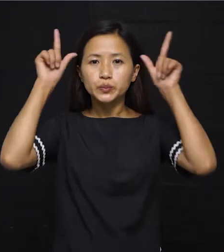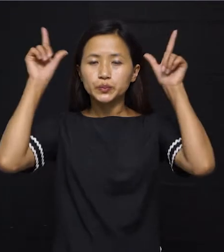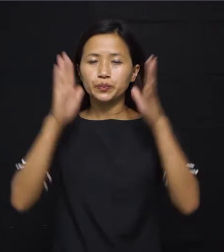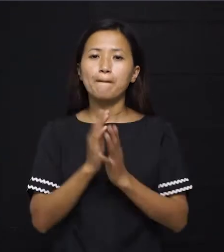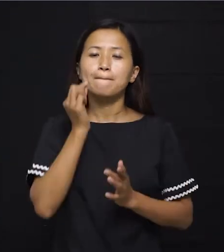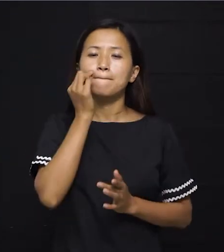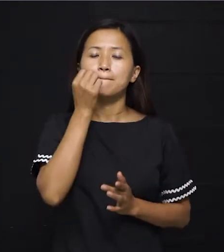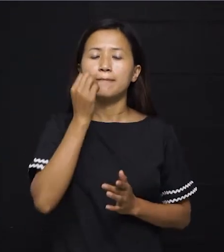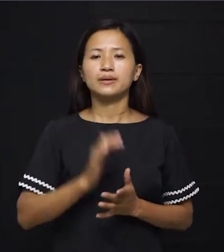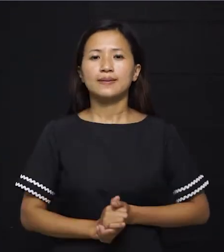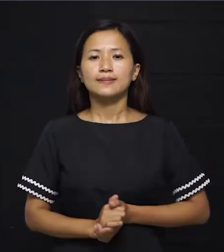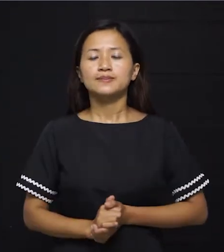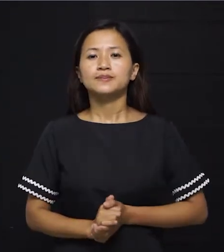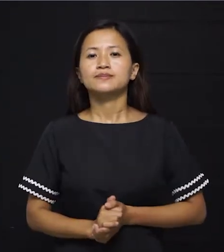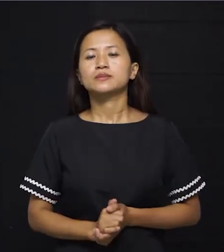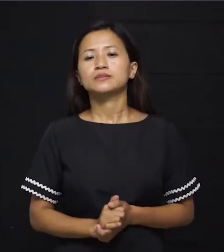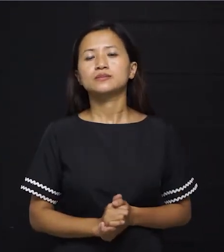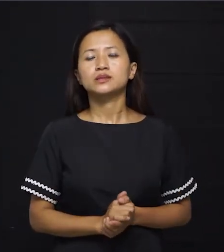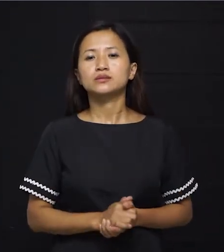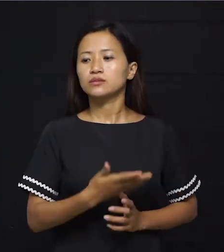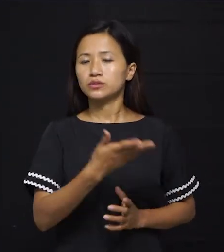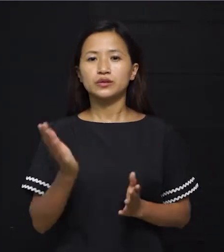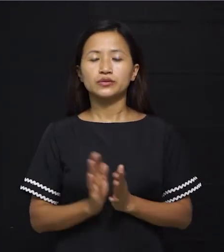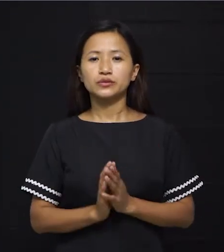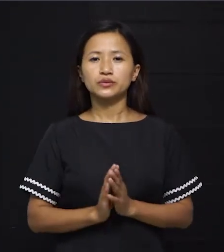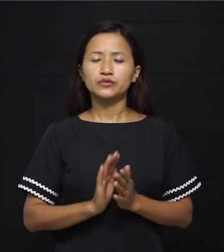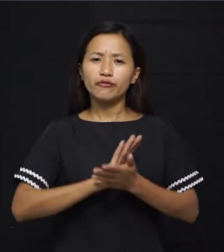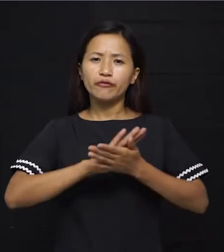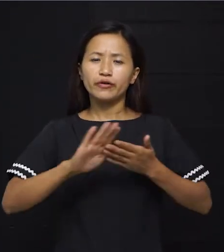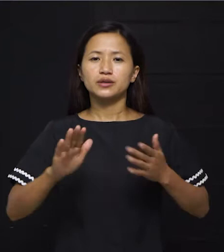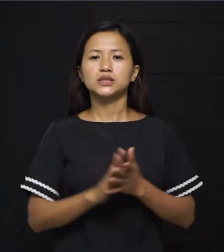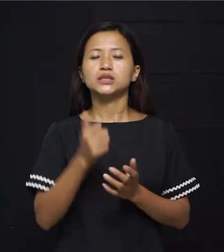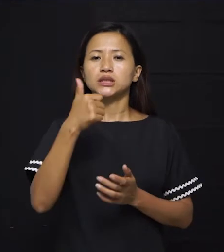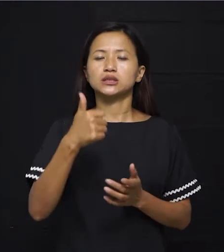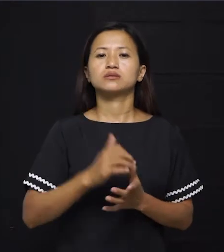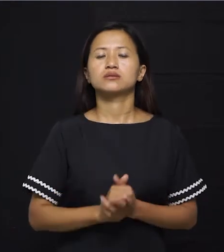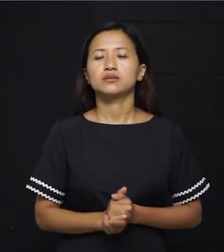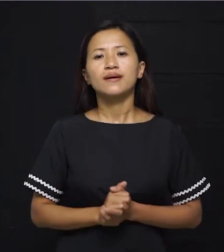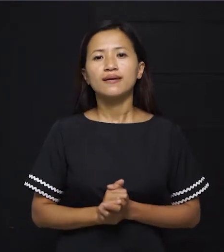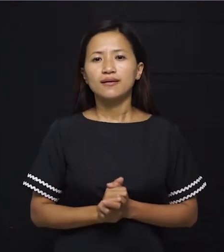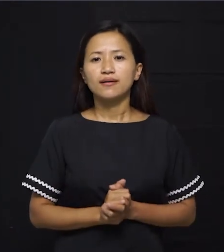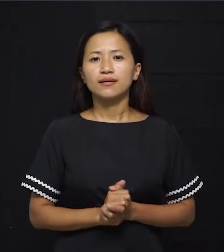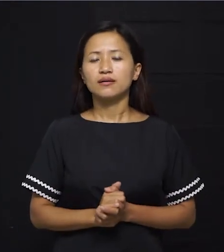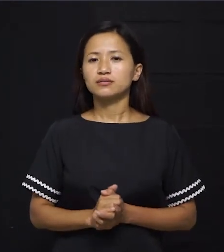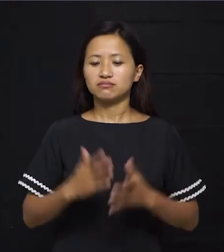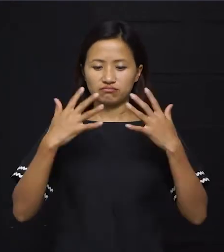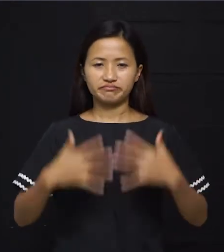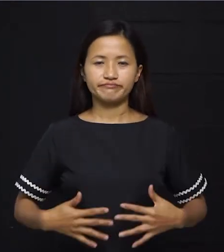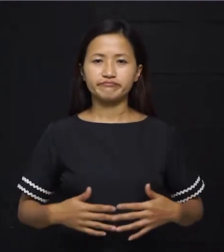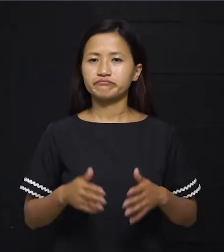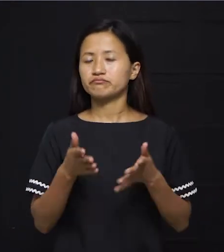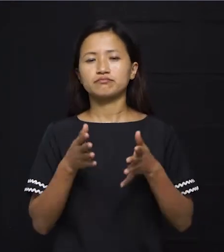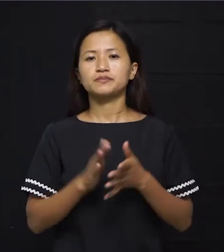the male cows, okay? And so he had two fine bullocks. That means very good, not the unhealthy ones. He